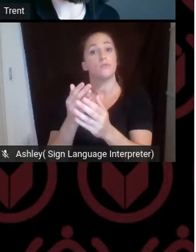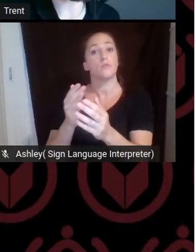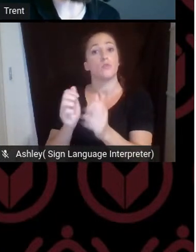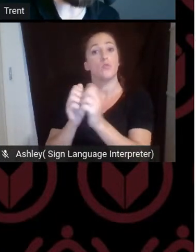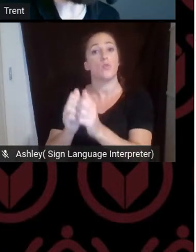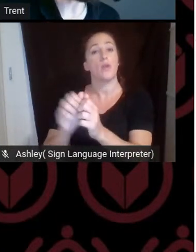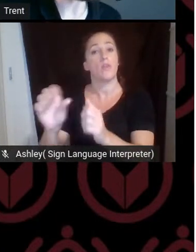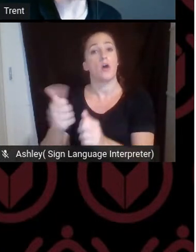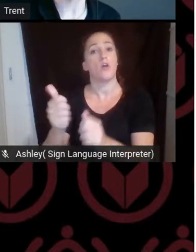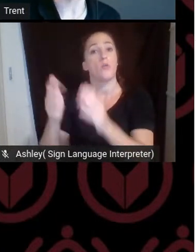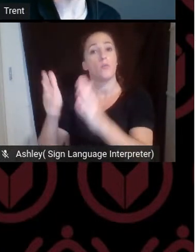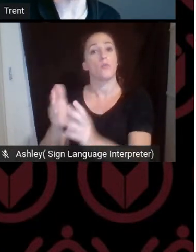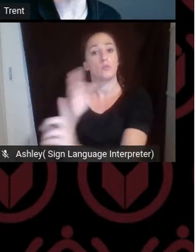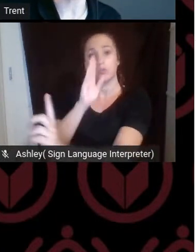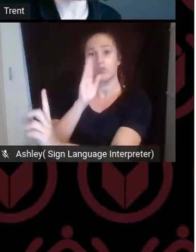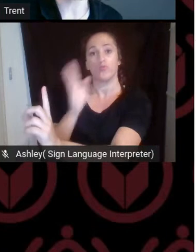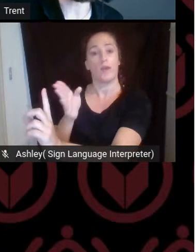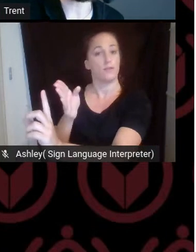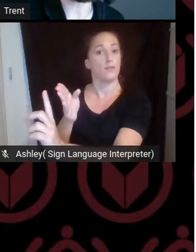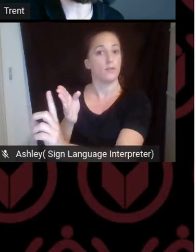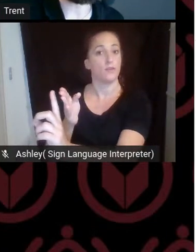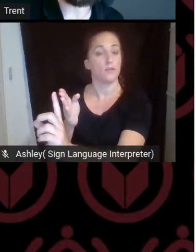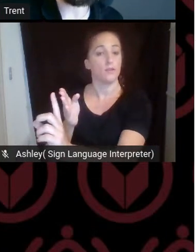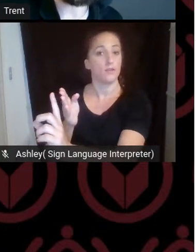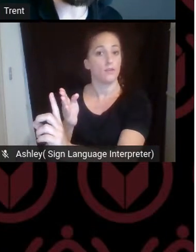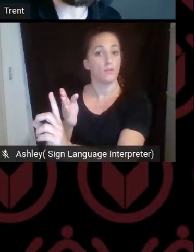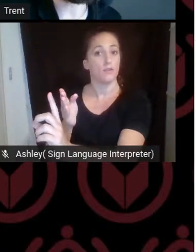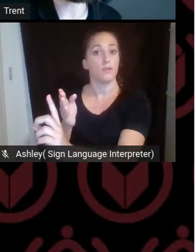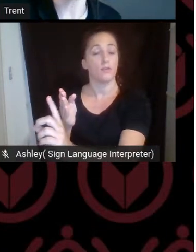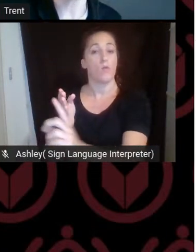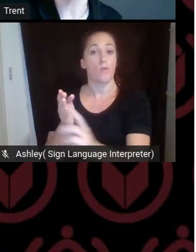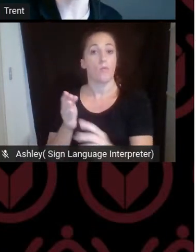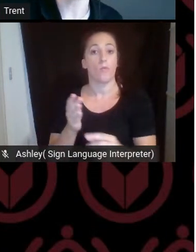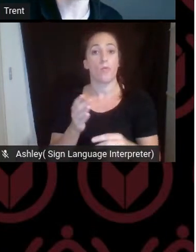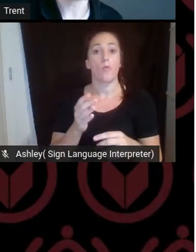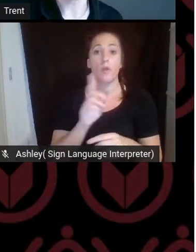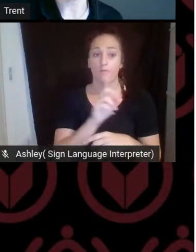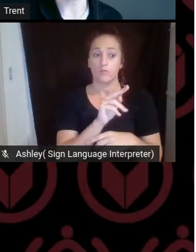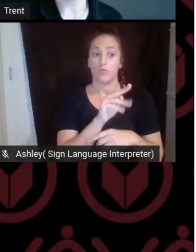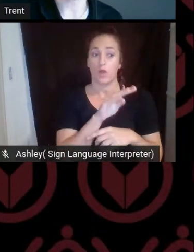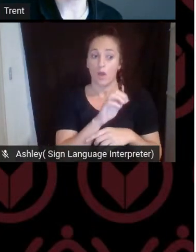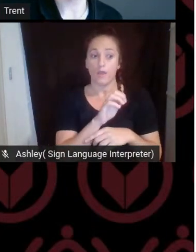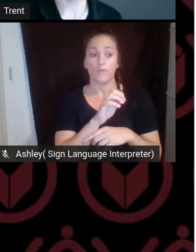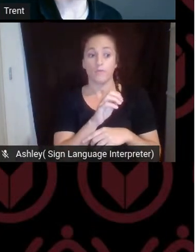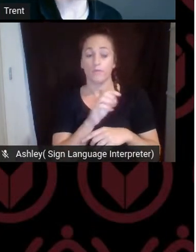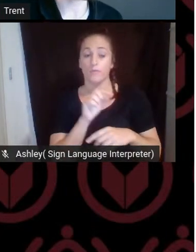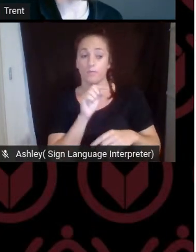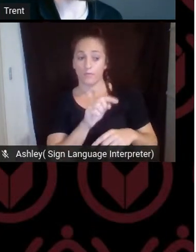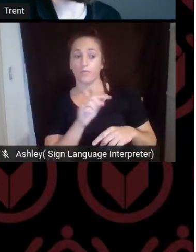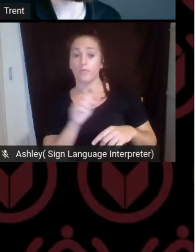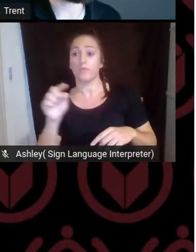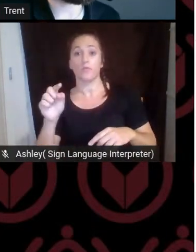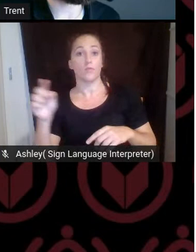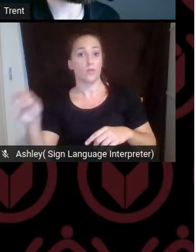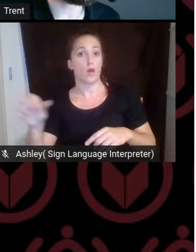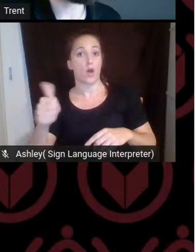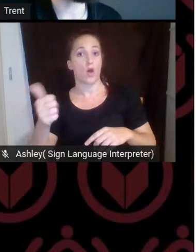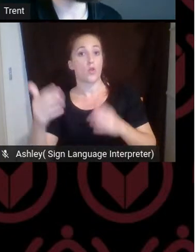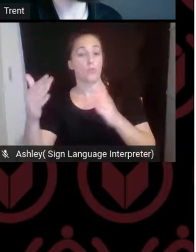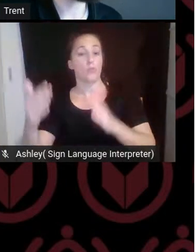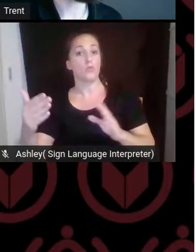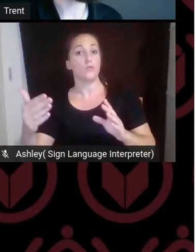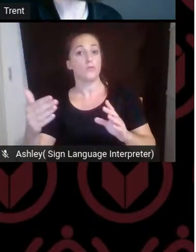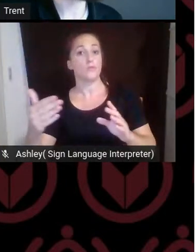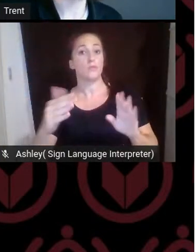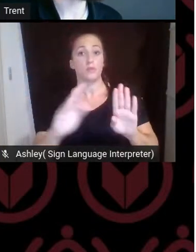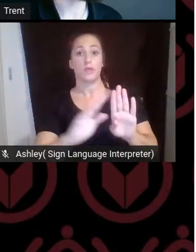applications themselves, or you can share directly from your drive. You know, I'm on the phone with a teacher friend or something like that, and I need to send